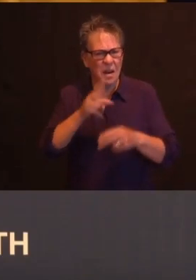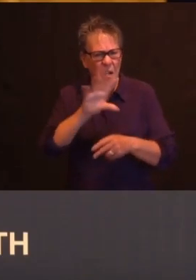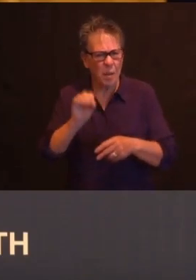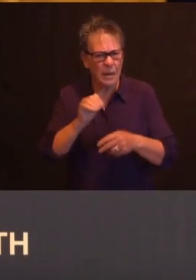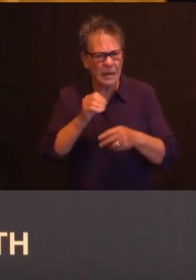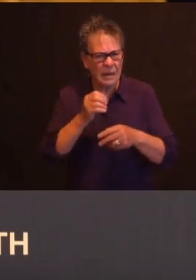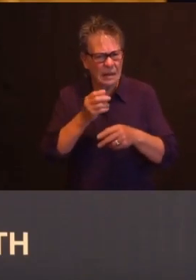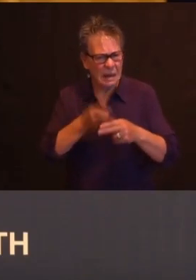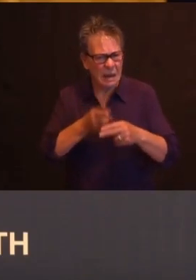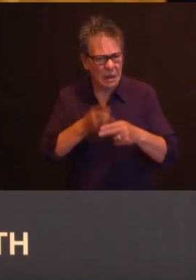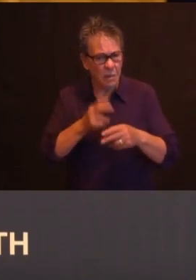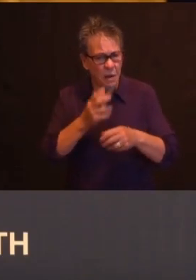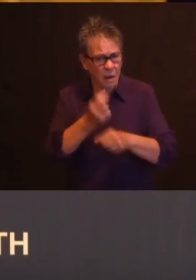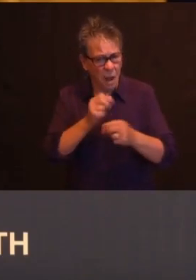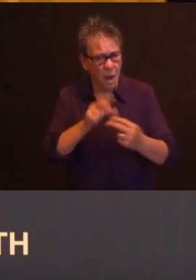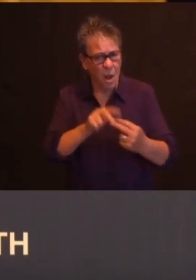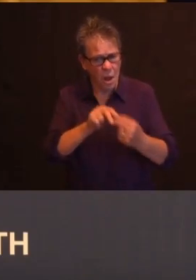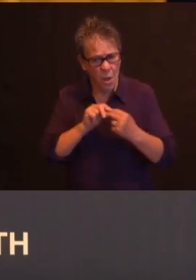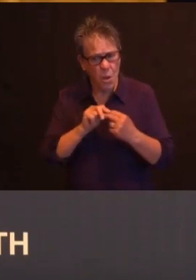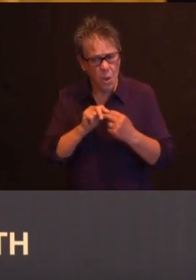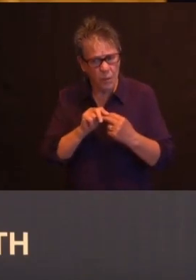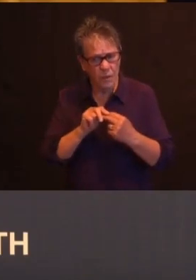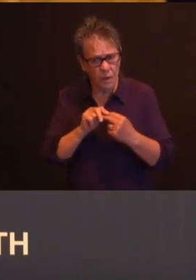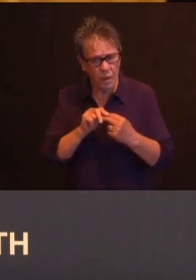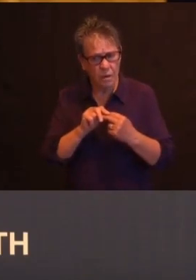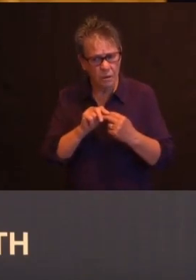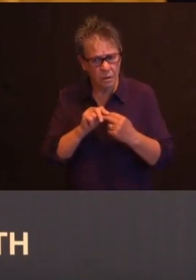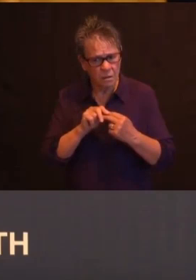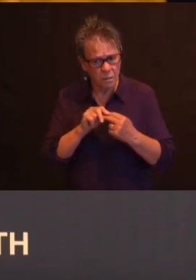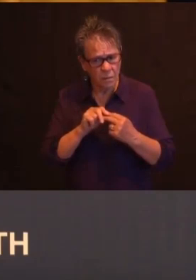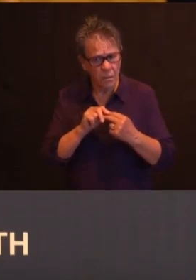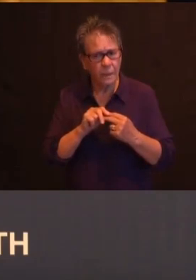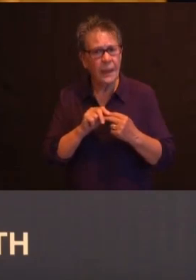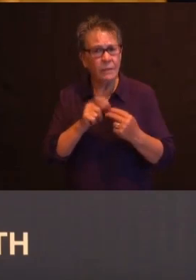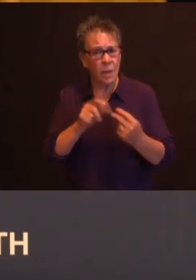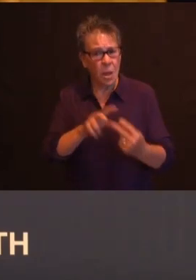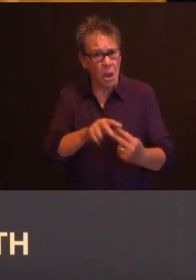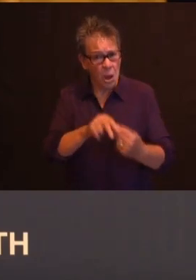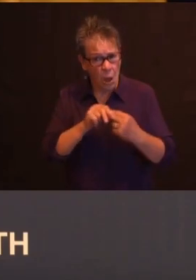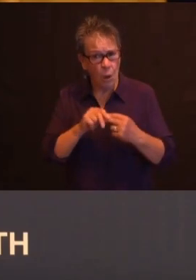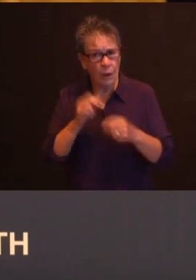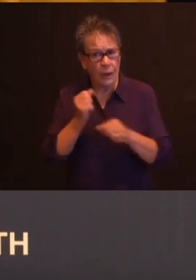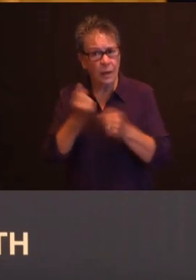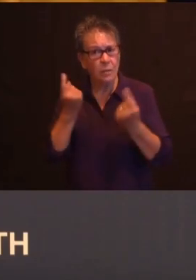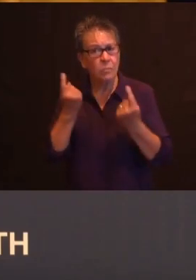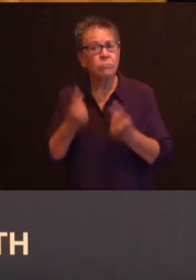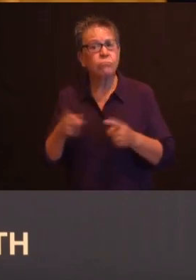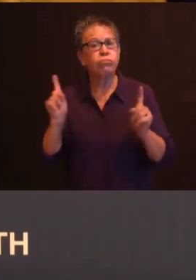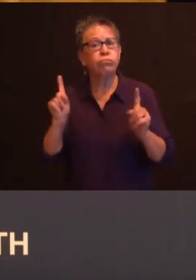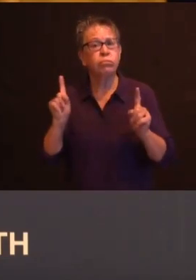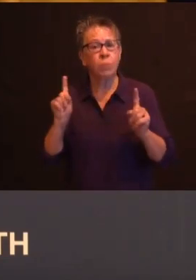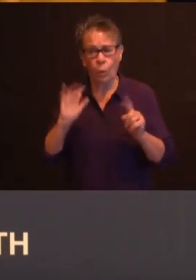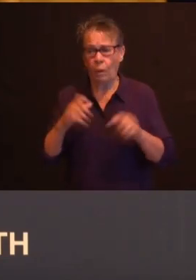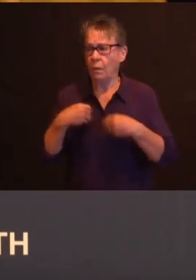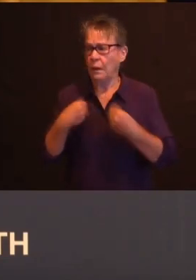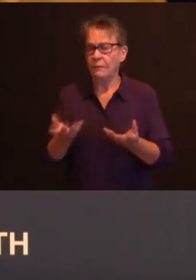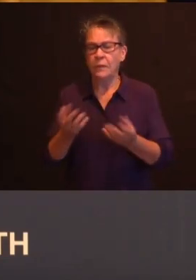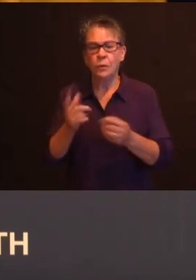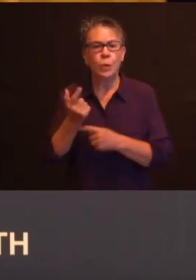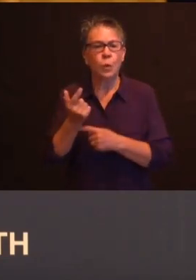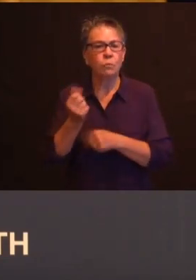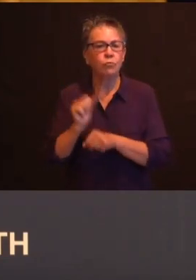would retain 21 jobs if it got the loan. I was just wondering if you could talk about what your role at Cohere is. It's unclear from the disclosure,